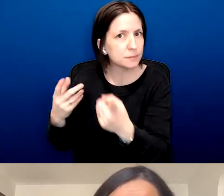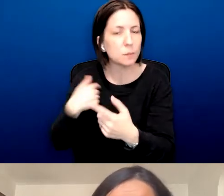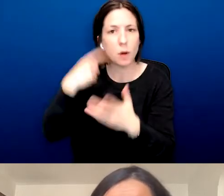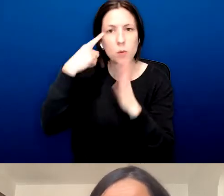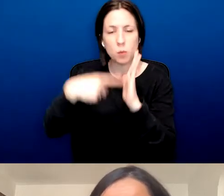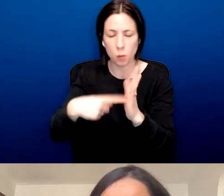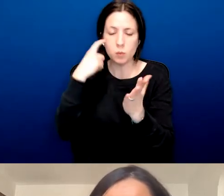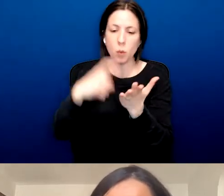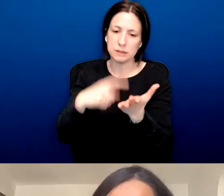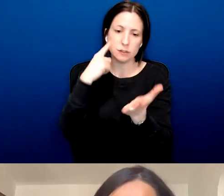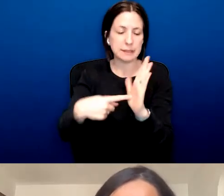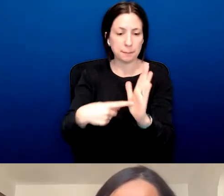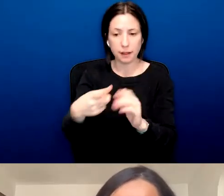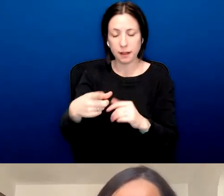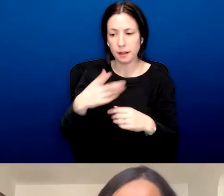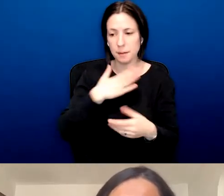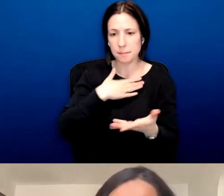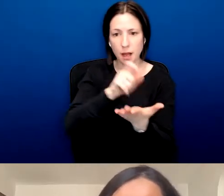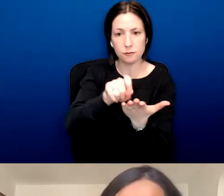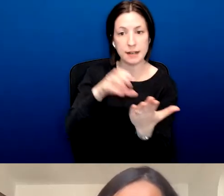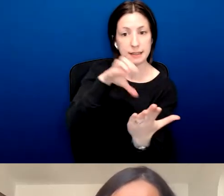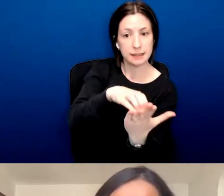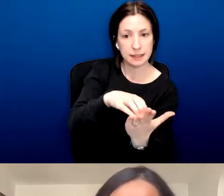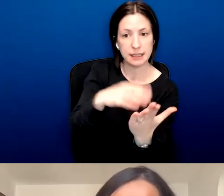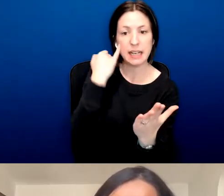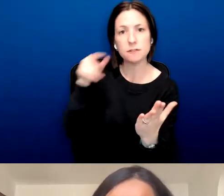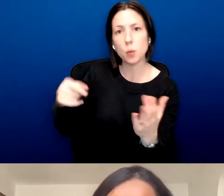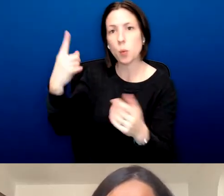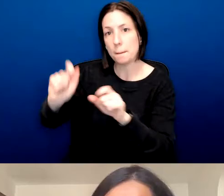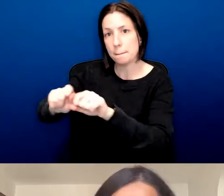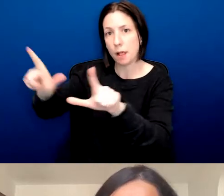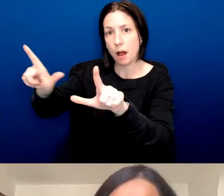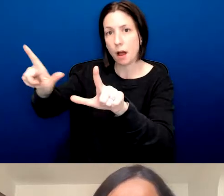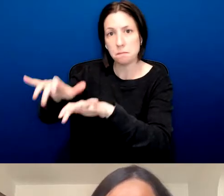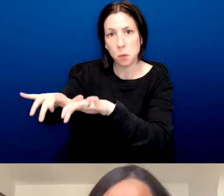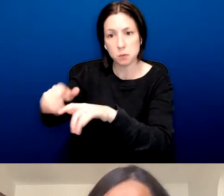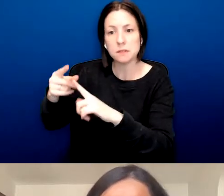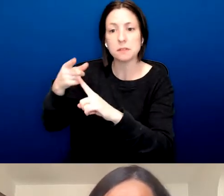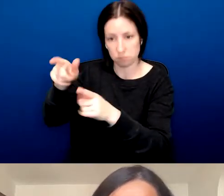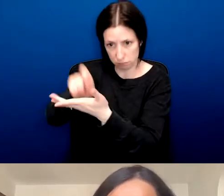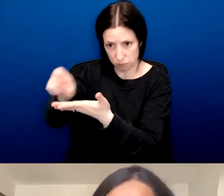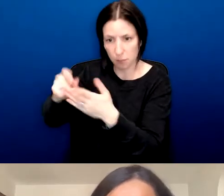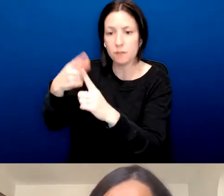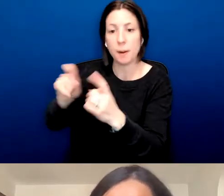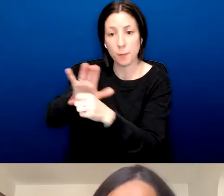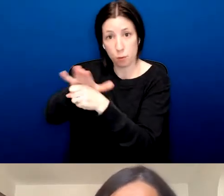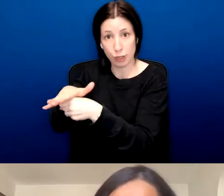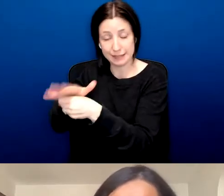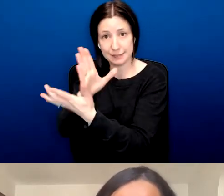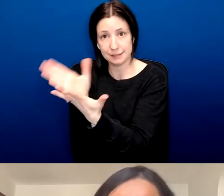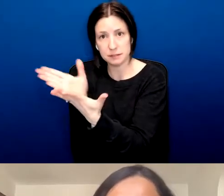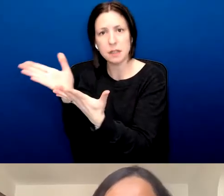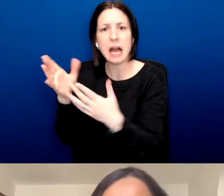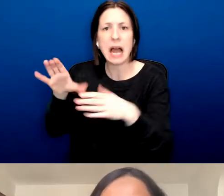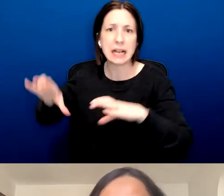in my writing, when I've cited blog posts, for example, that have been authored by oppressed caste activists or oppressed